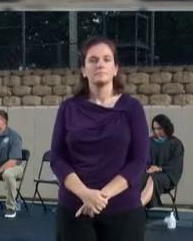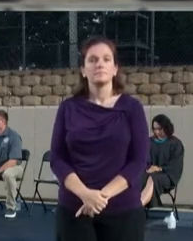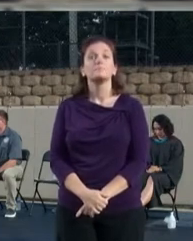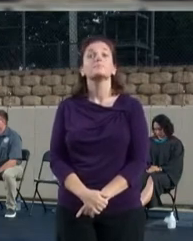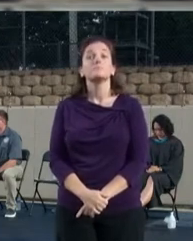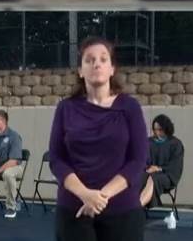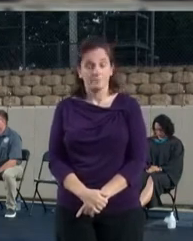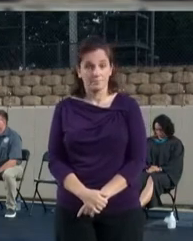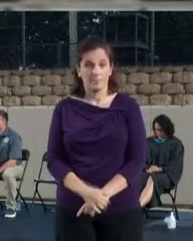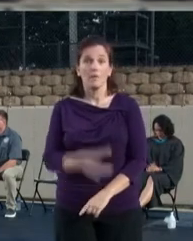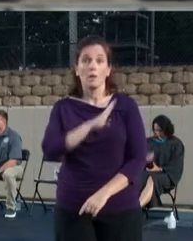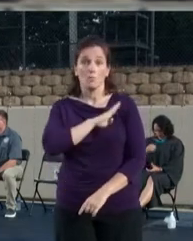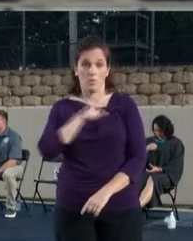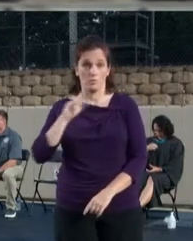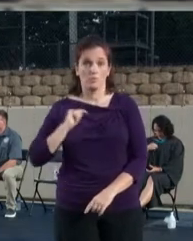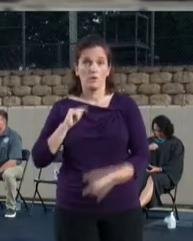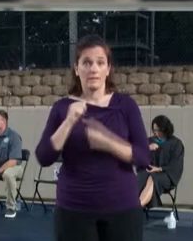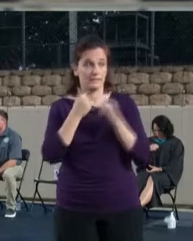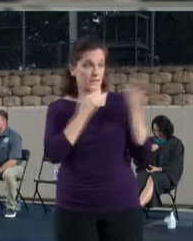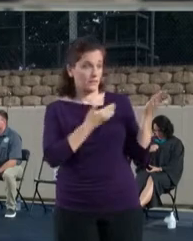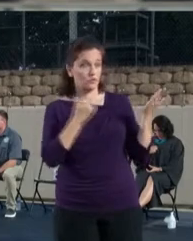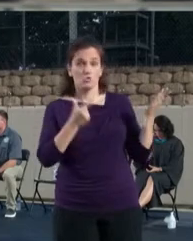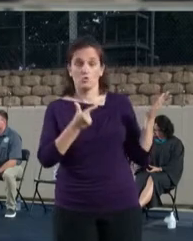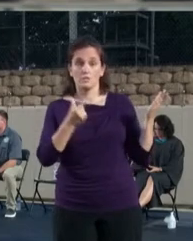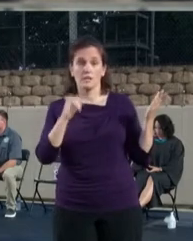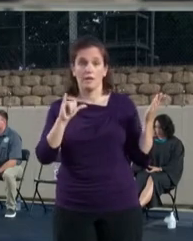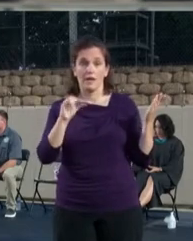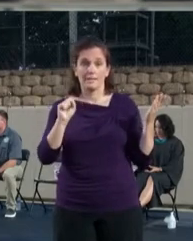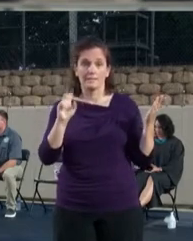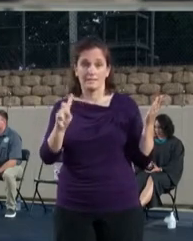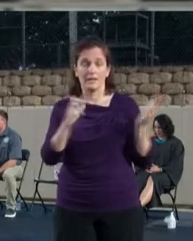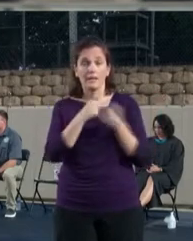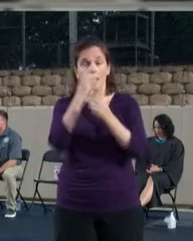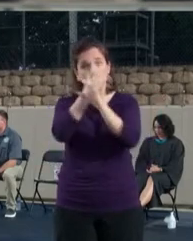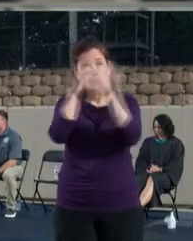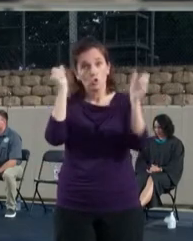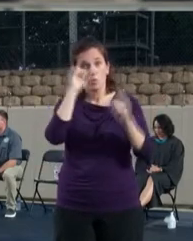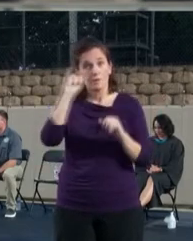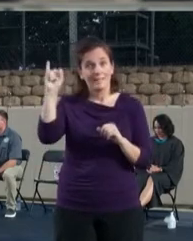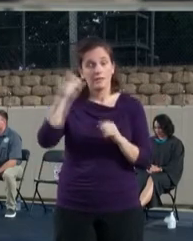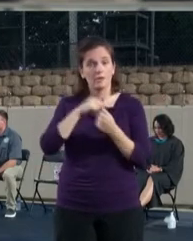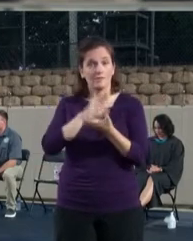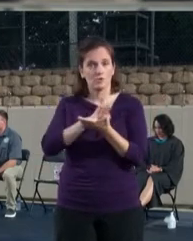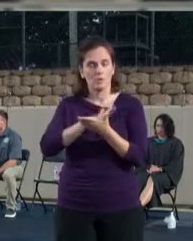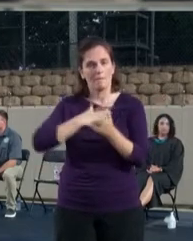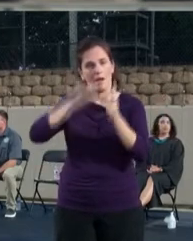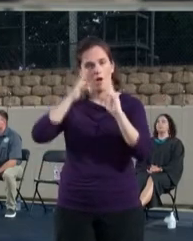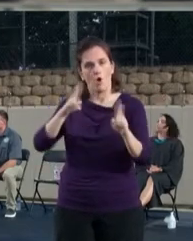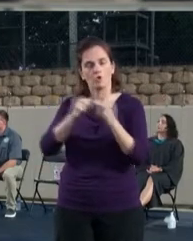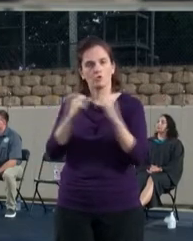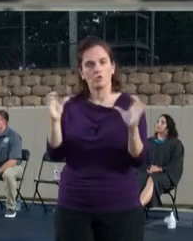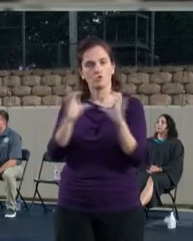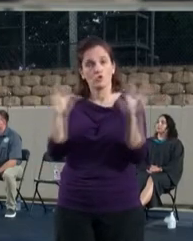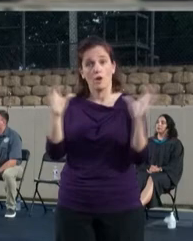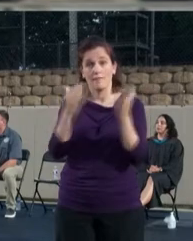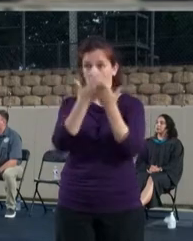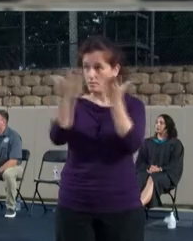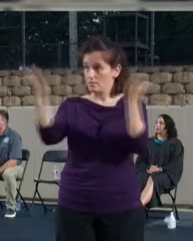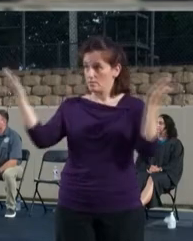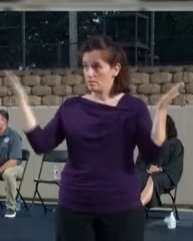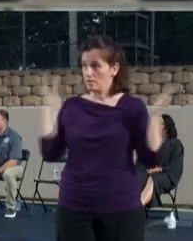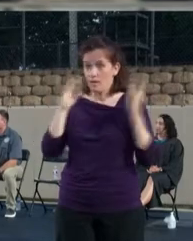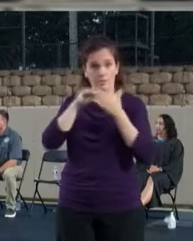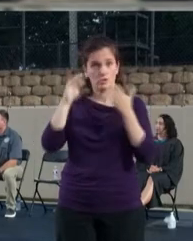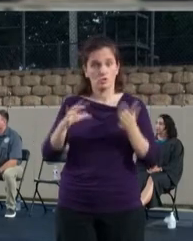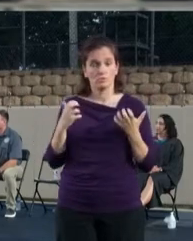To the trustees of Georgetown ISD, as superintendent of schools, it is my distinct honor to certify that the students here